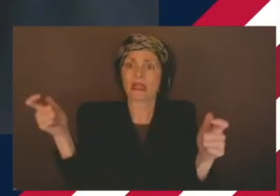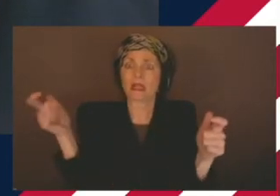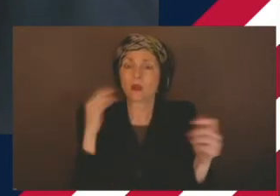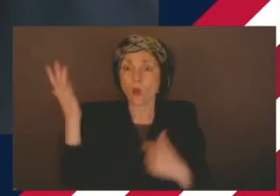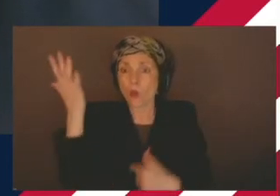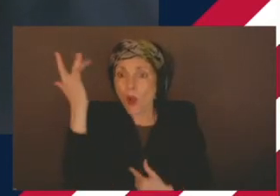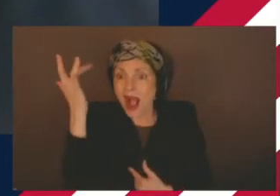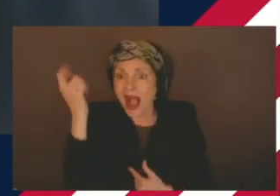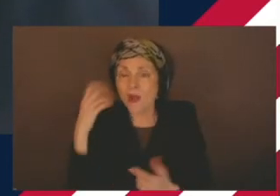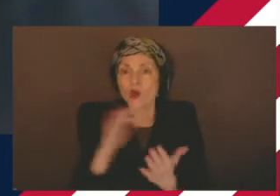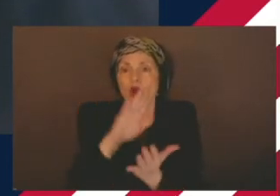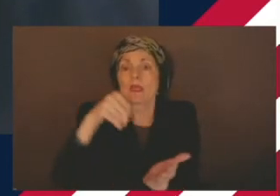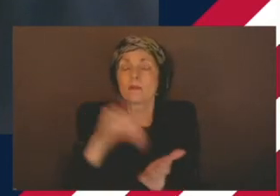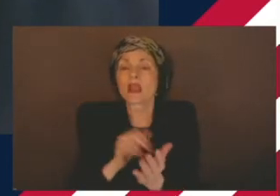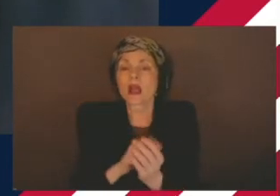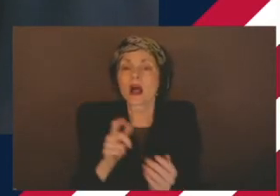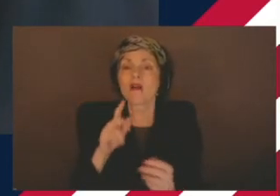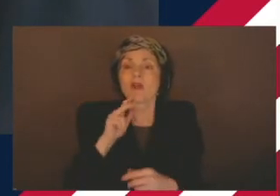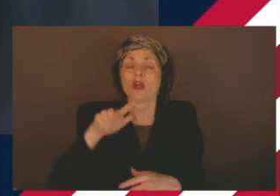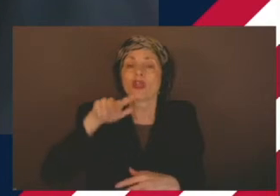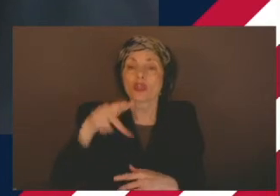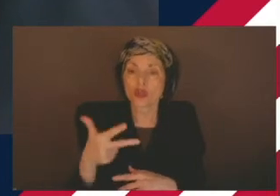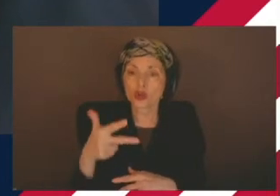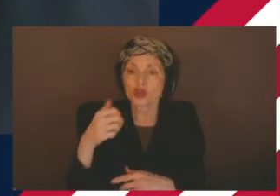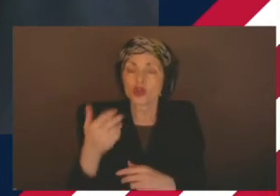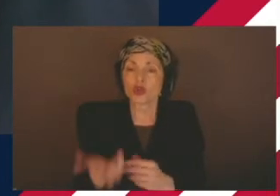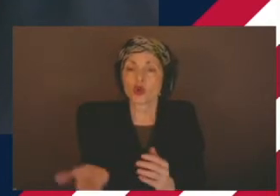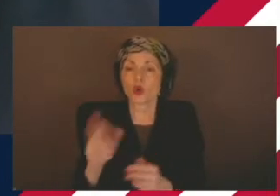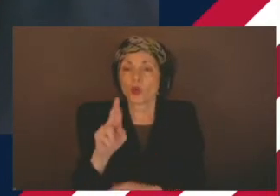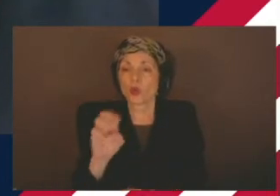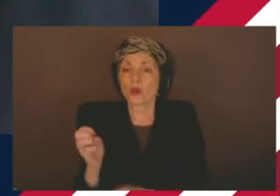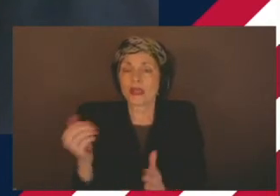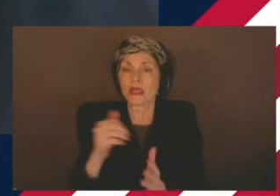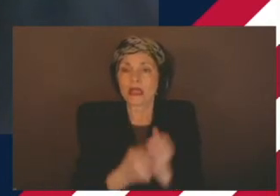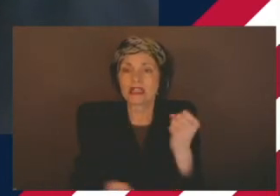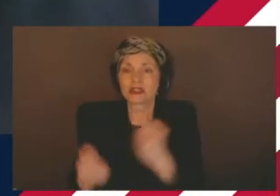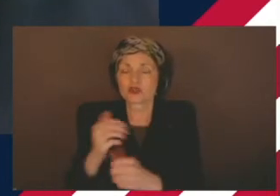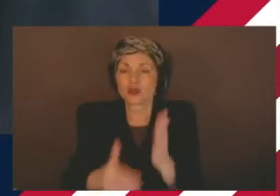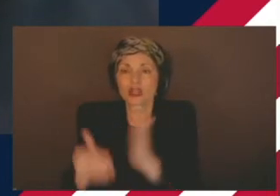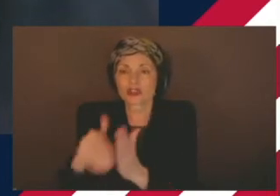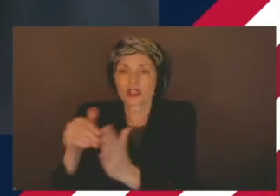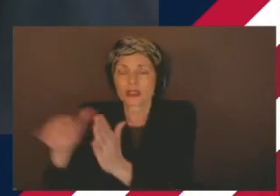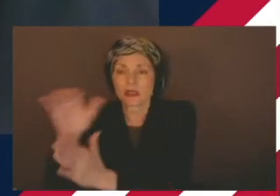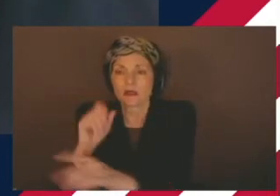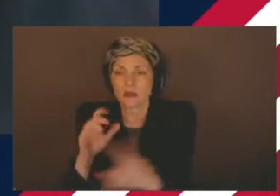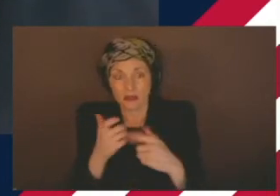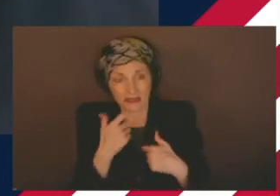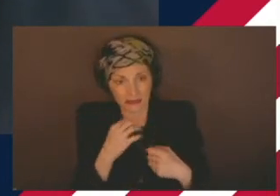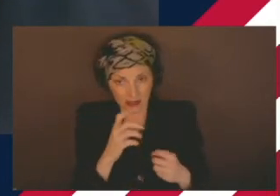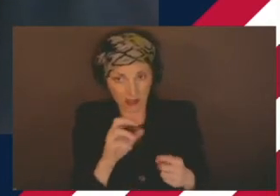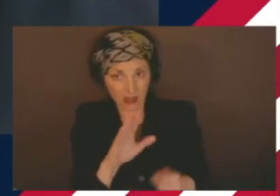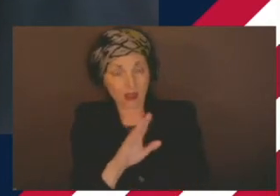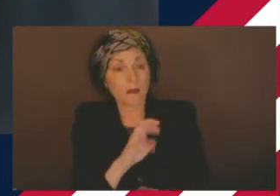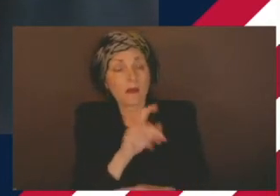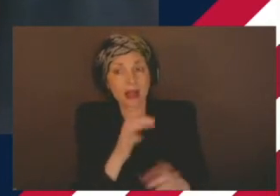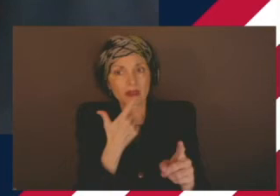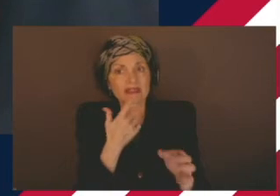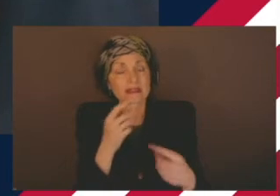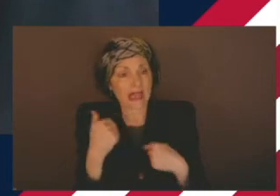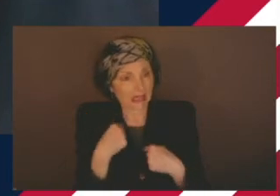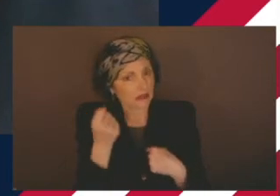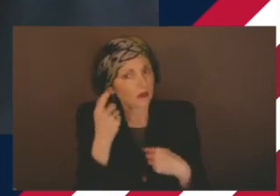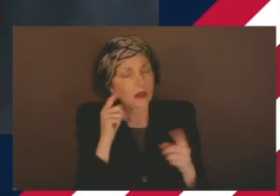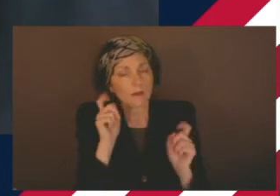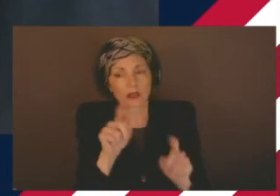The scriptures say in Isaiah 10, woe unto those who legislate evil and rob the poor of their rights and